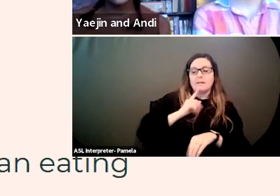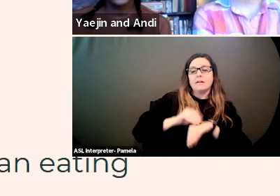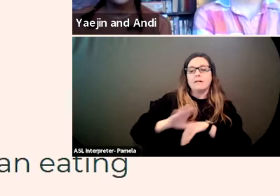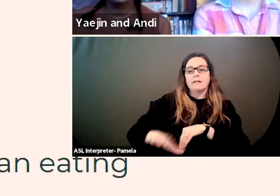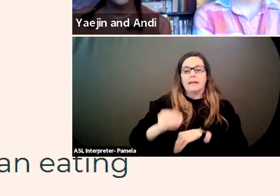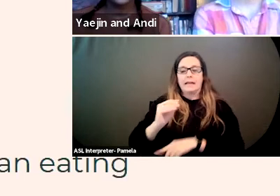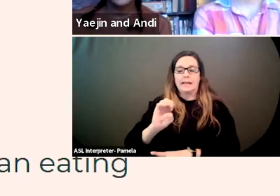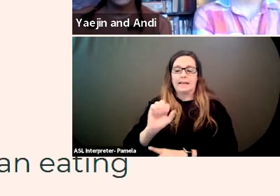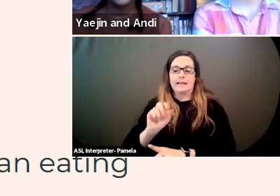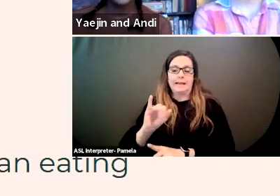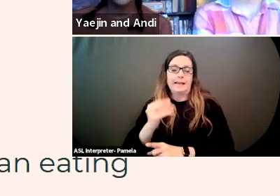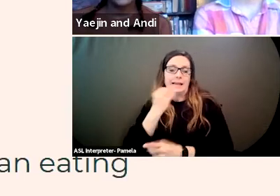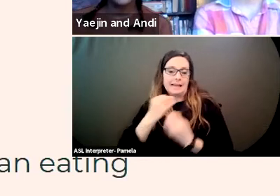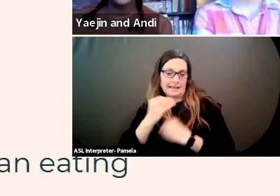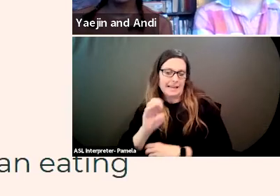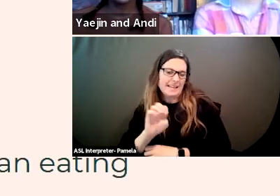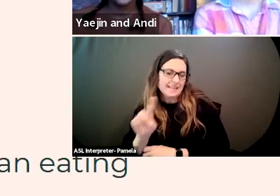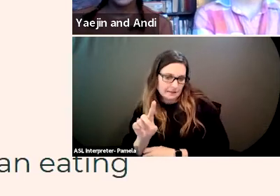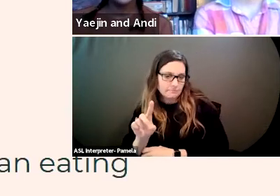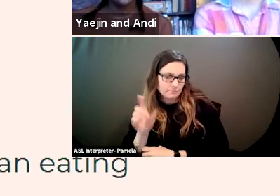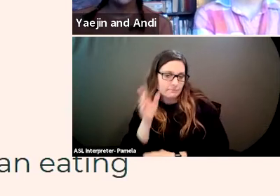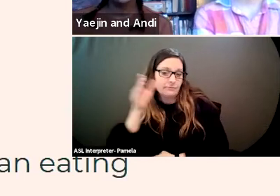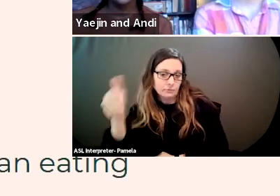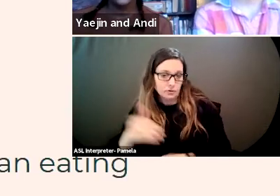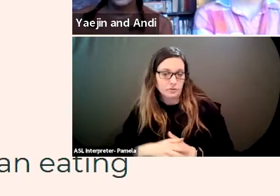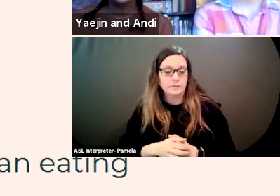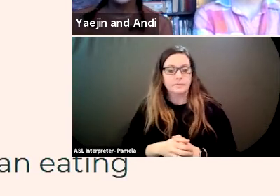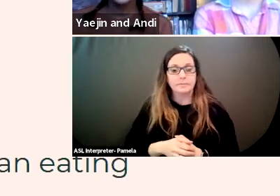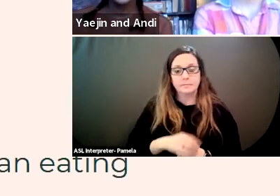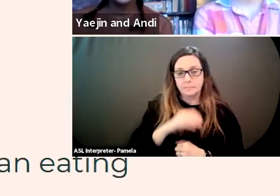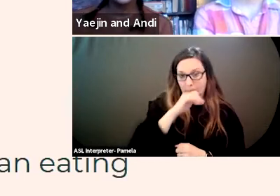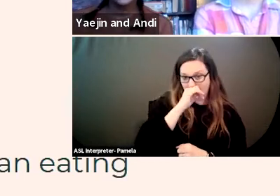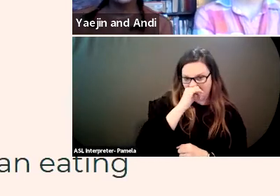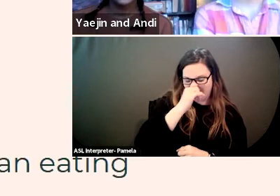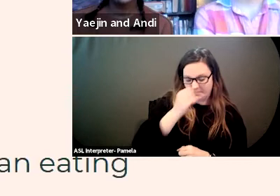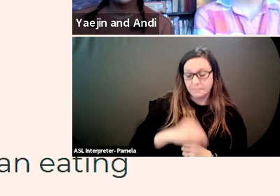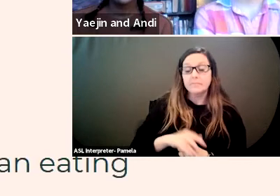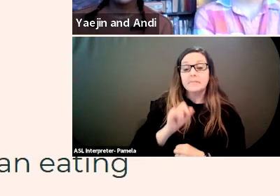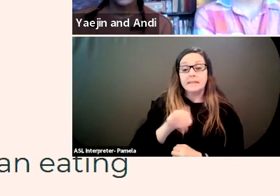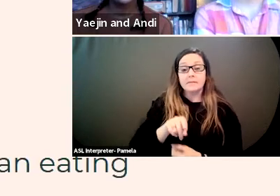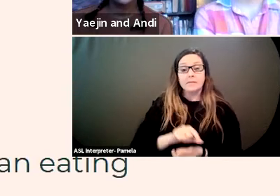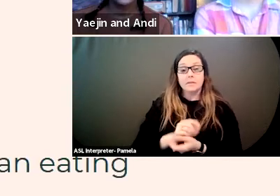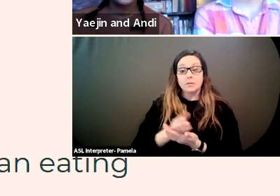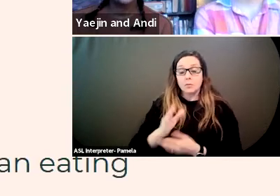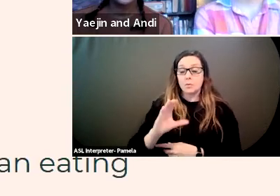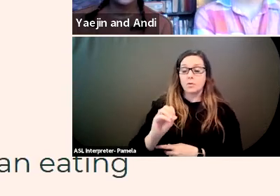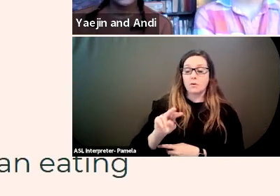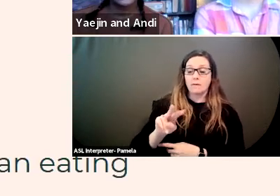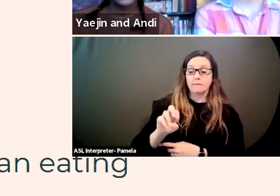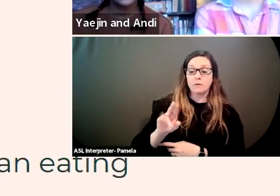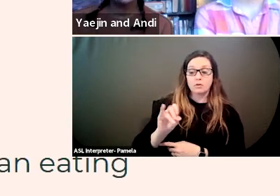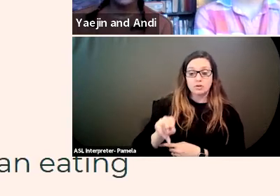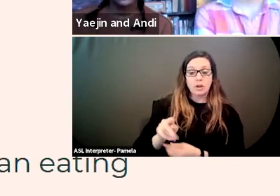and family, from other gay, bi, and queer men, and from society as a whole, having gone through conversion therapy for sexual orientation or